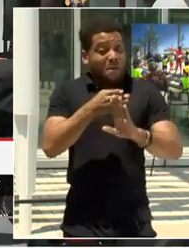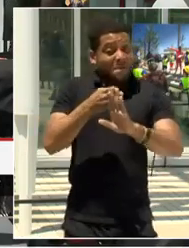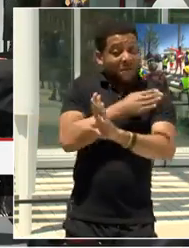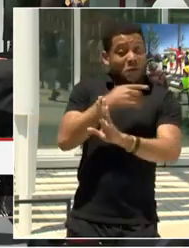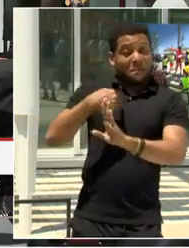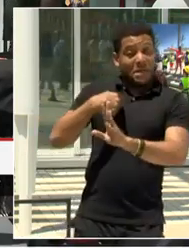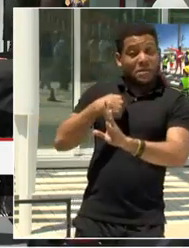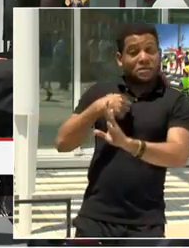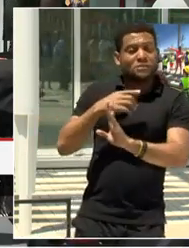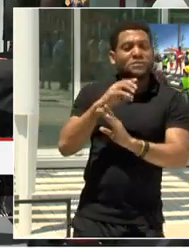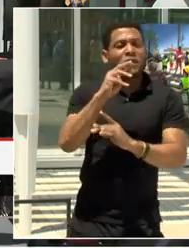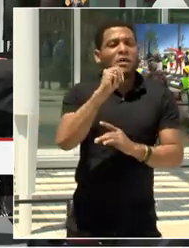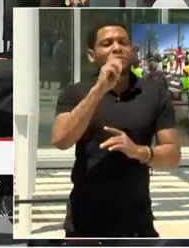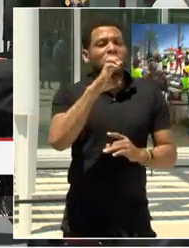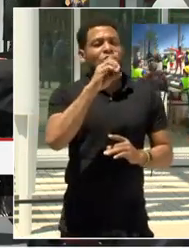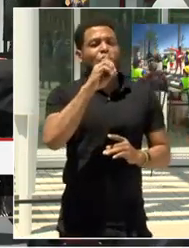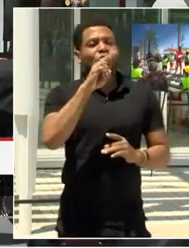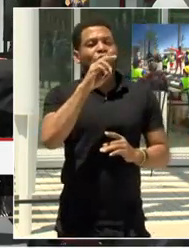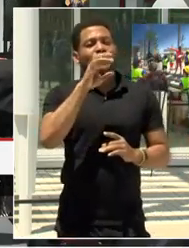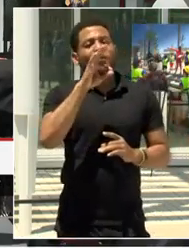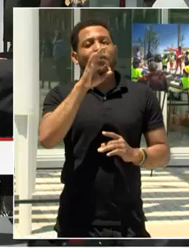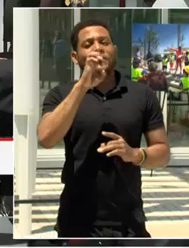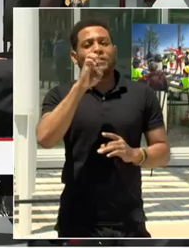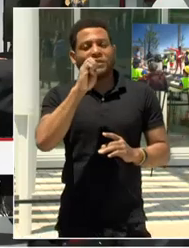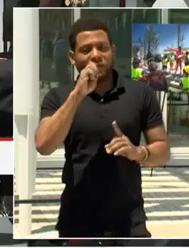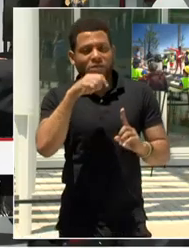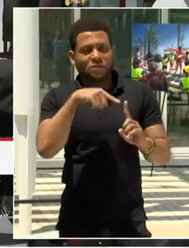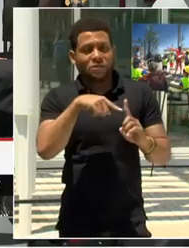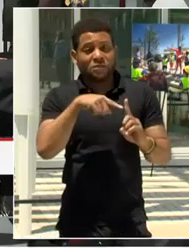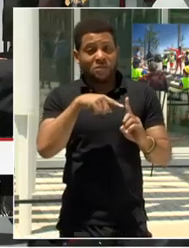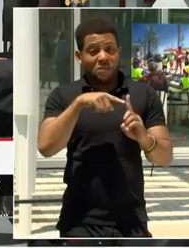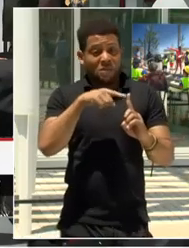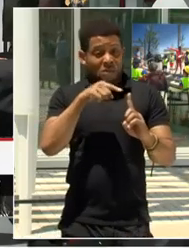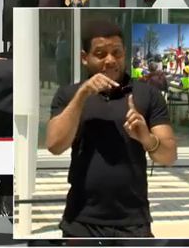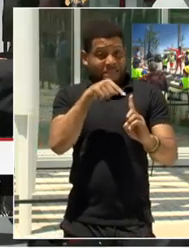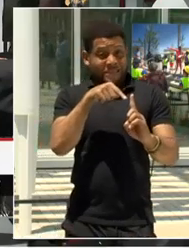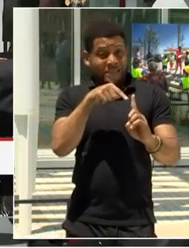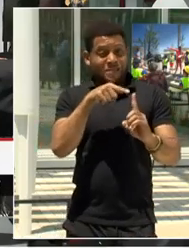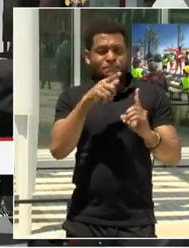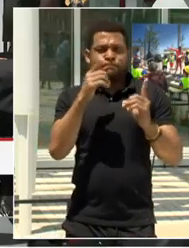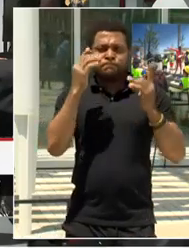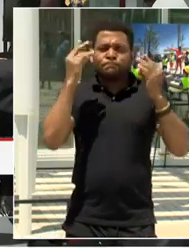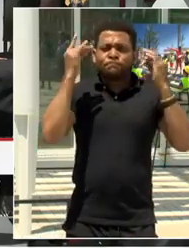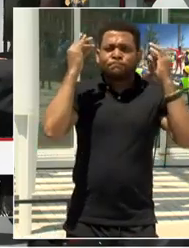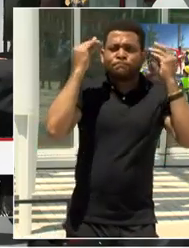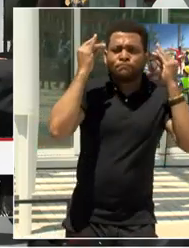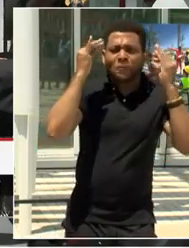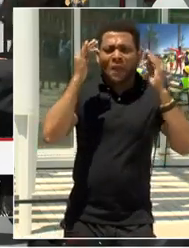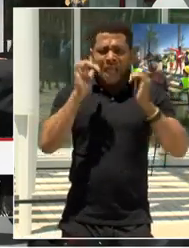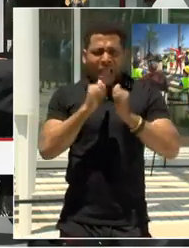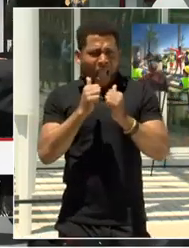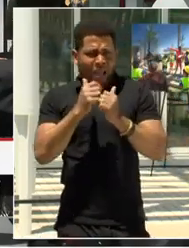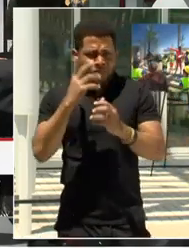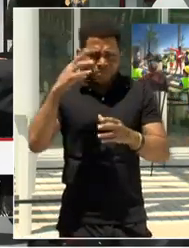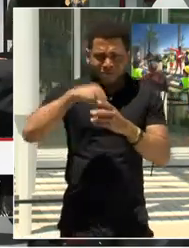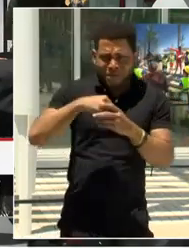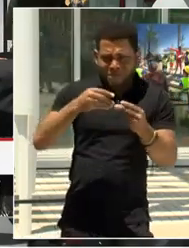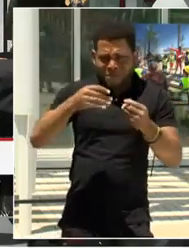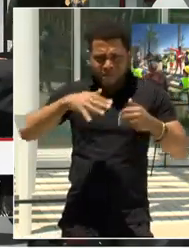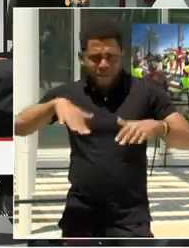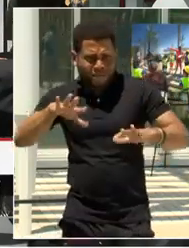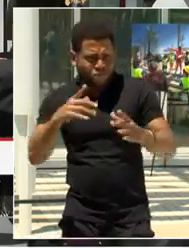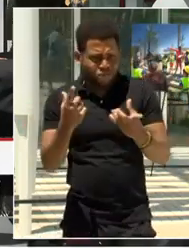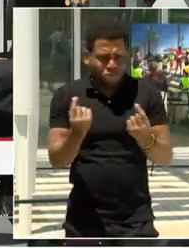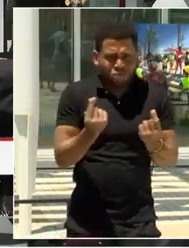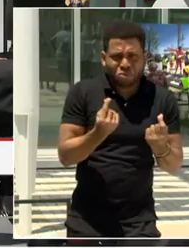many different perspectives of our community of what we wanted to see here. And today is a manifestation of a lot of years of hard work. So,